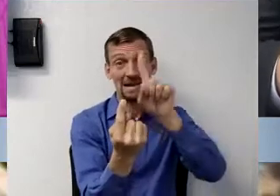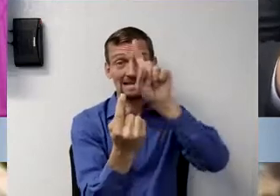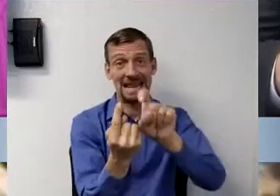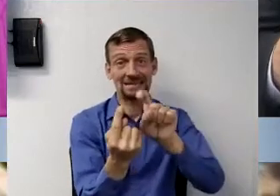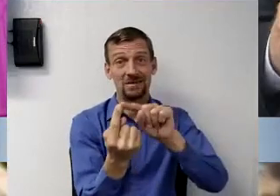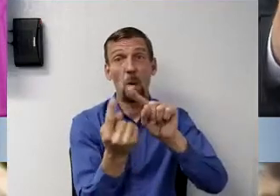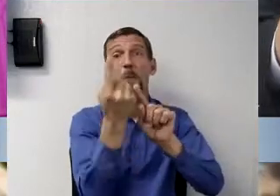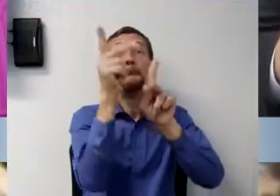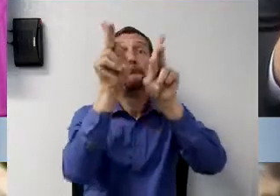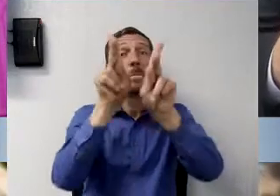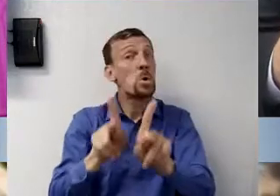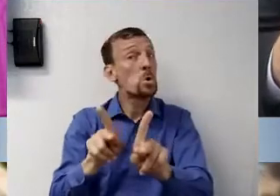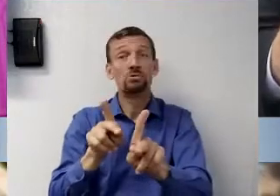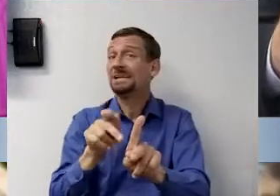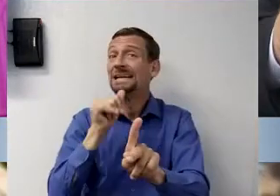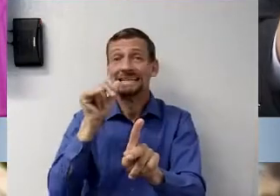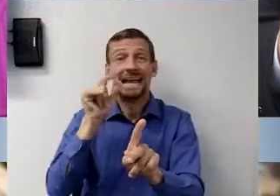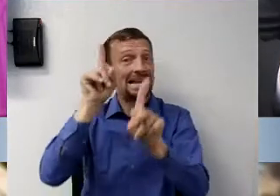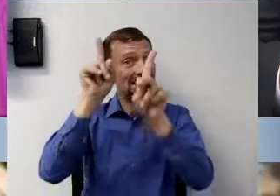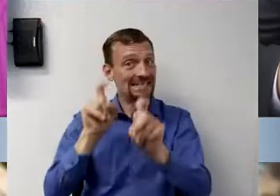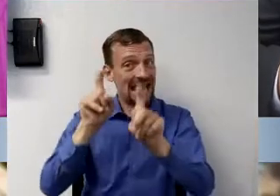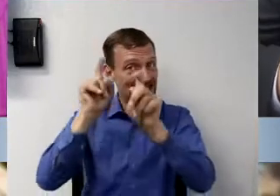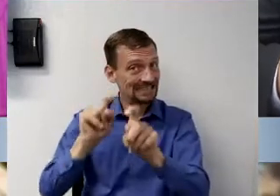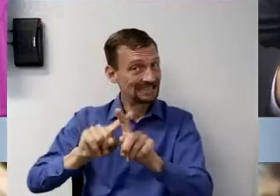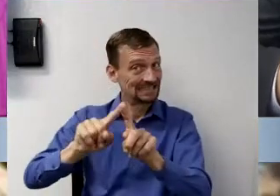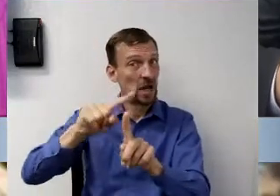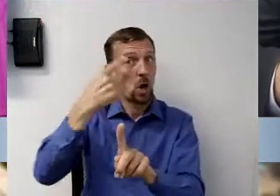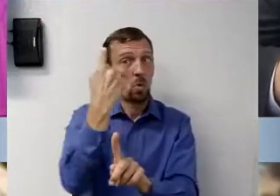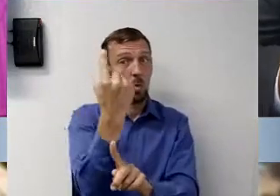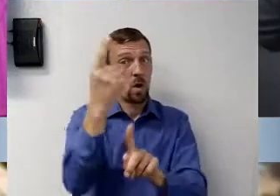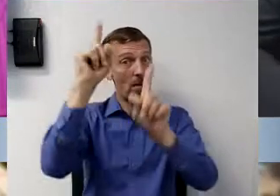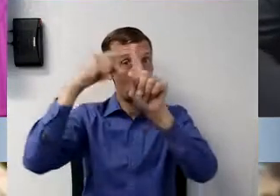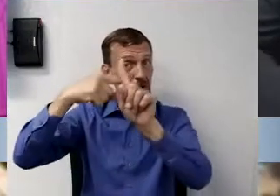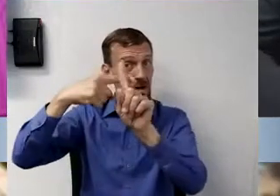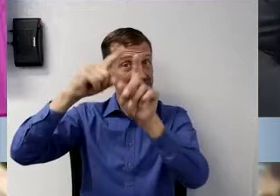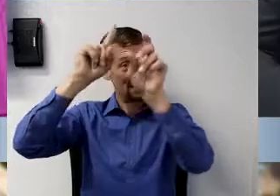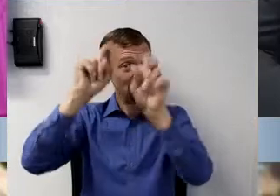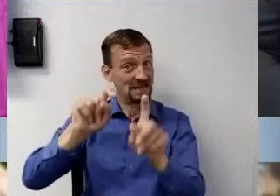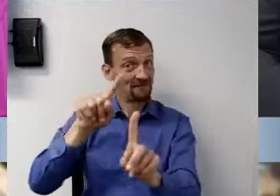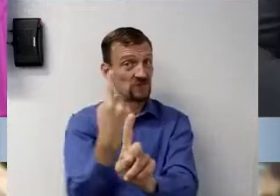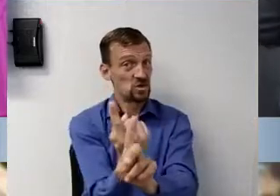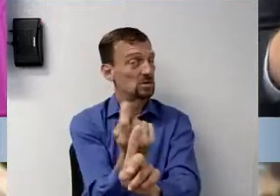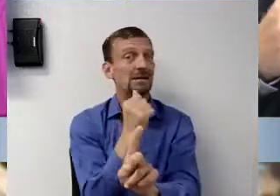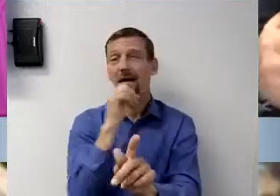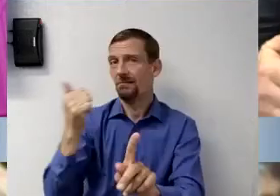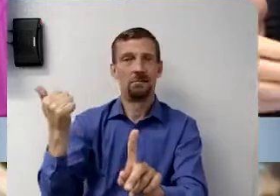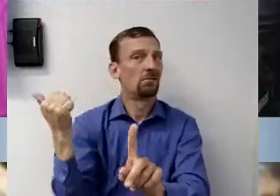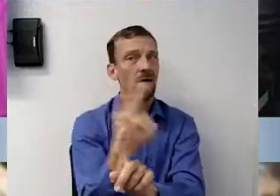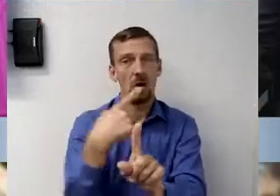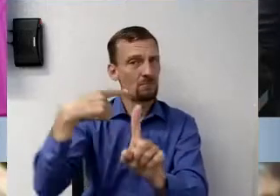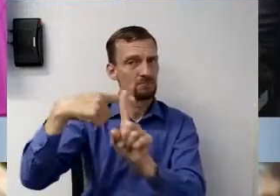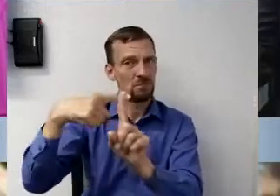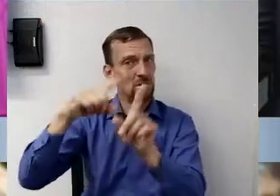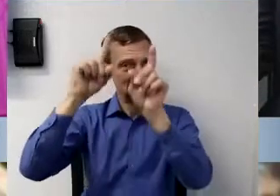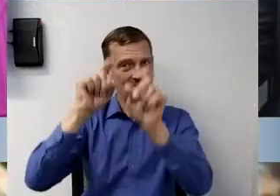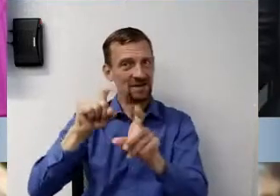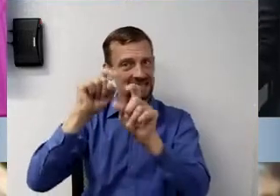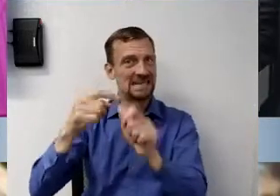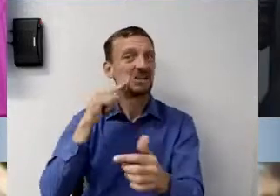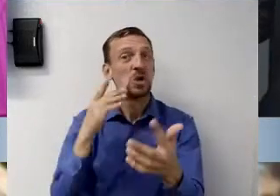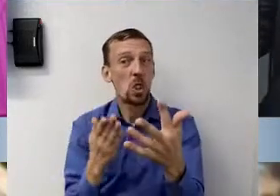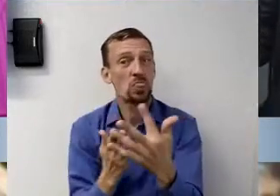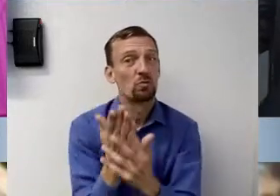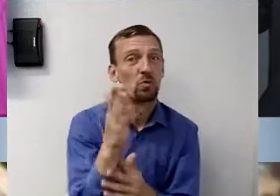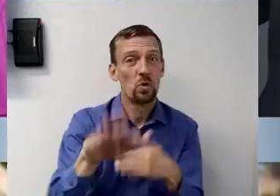person, and they only count that one positive test. So it could mean that they don't count